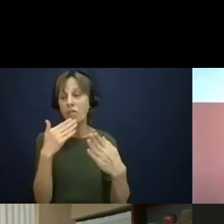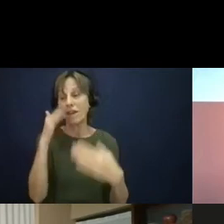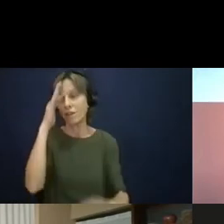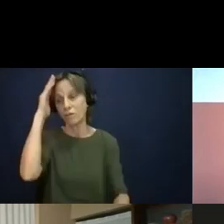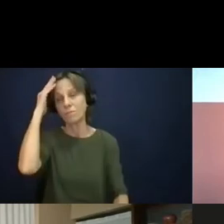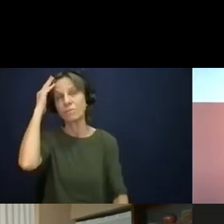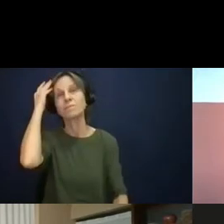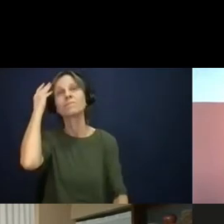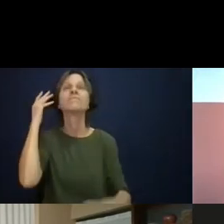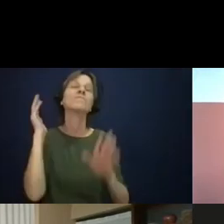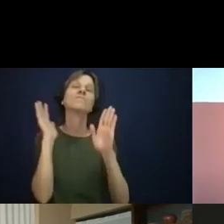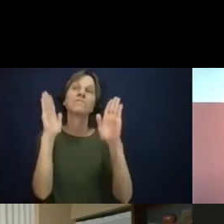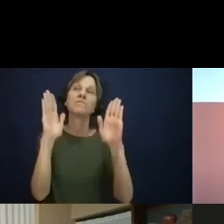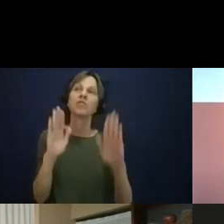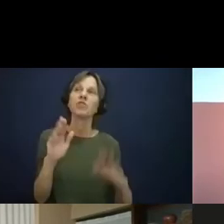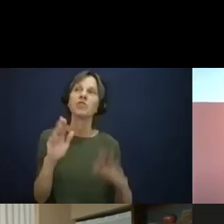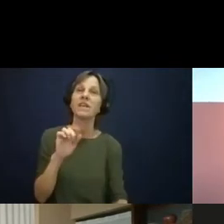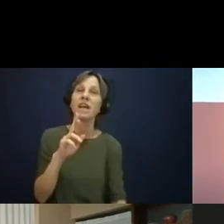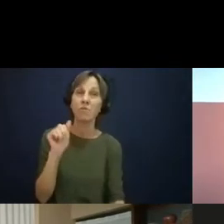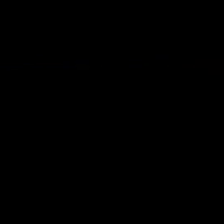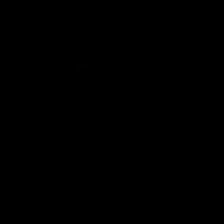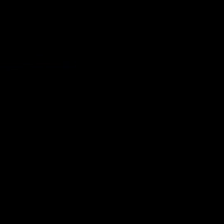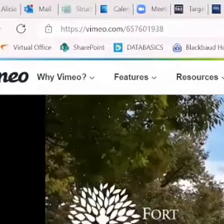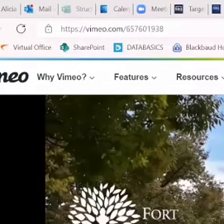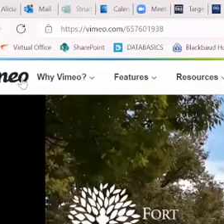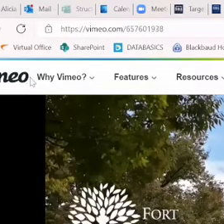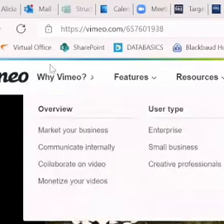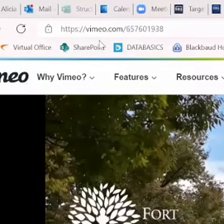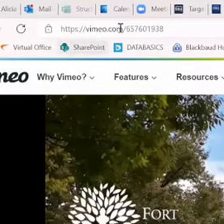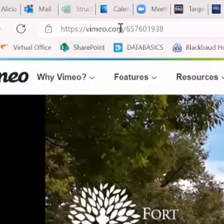That'd be great. Kaya, are you able to cue up that video for us?